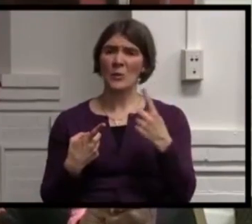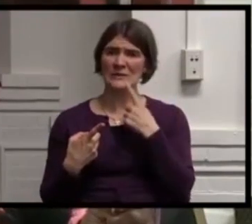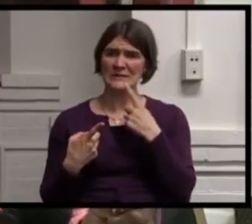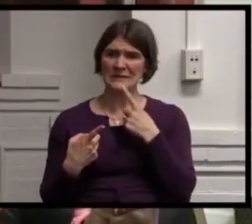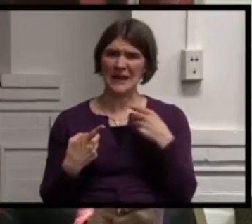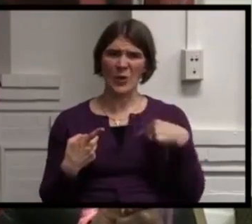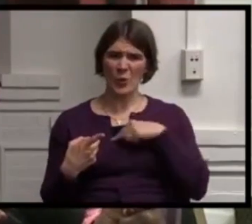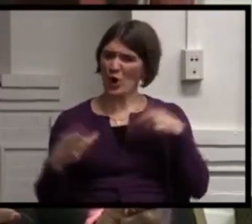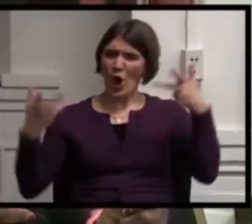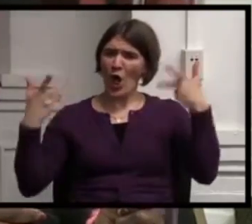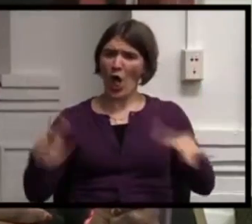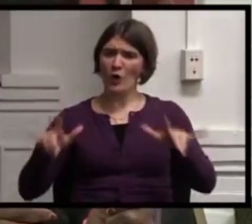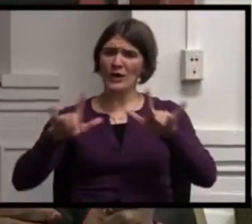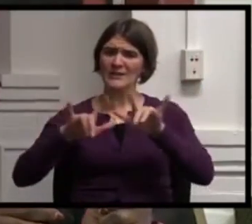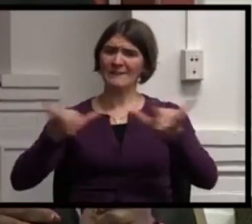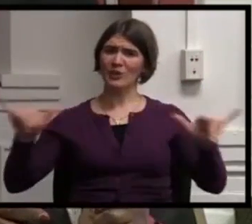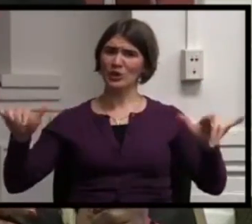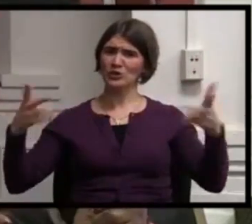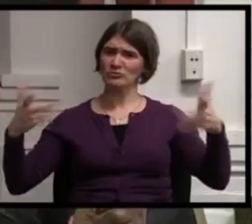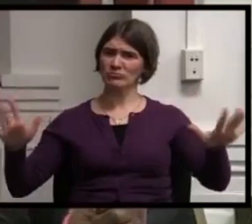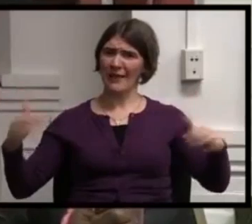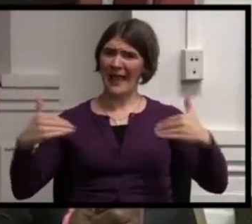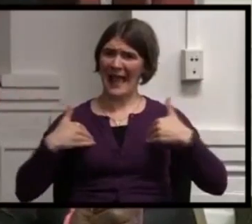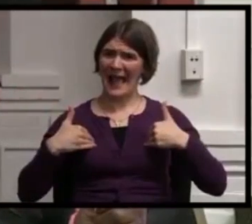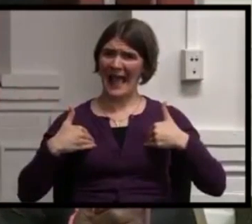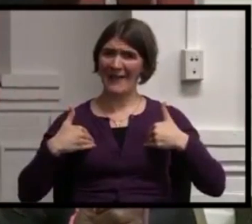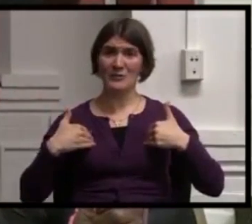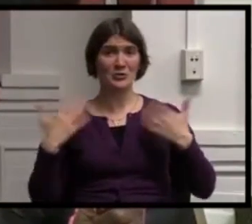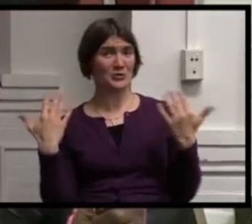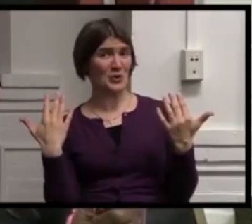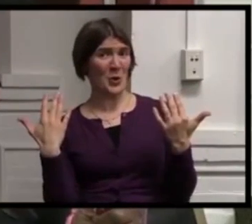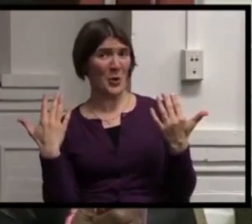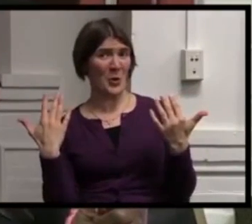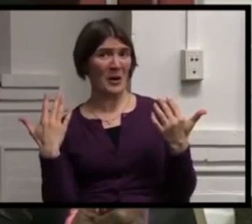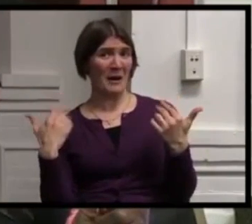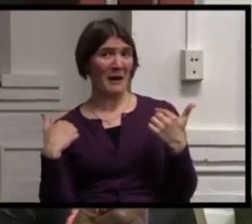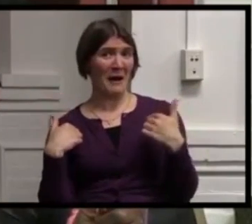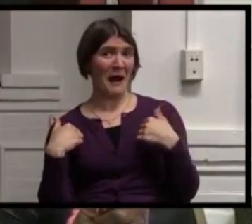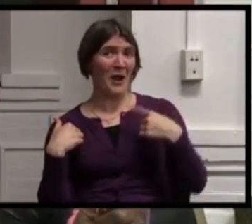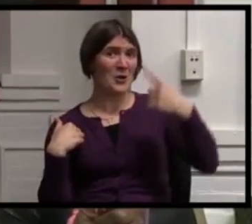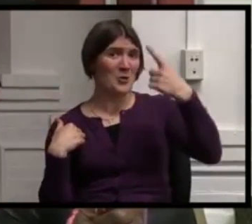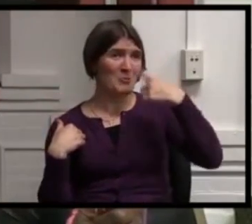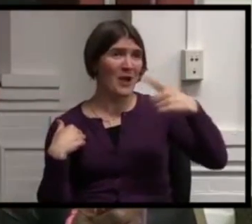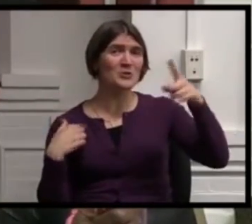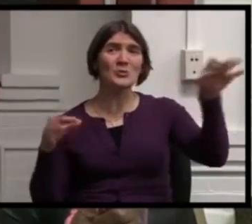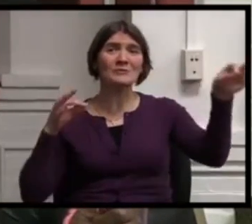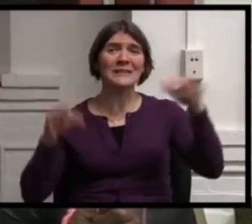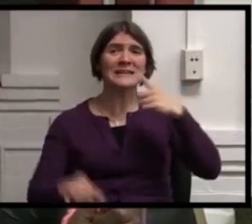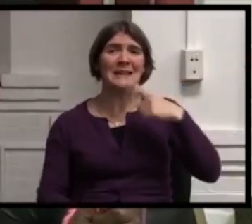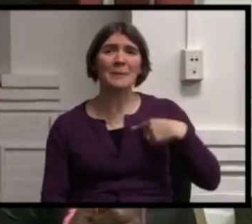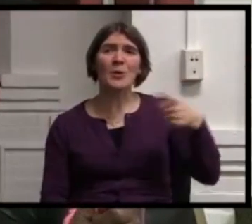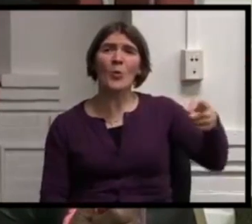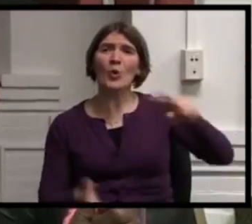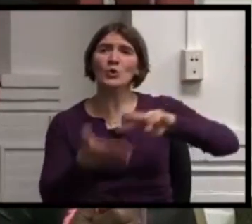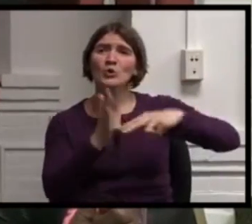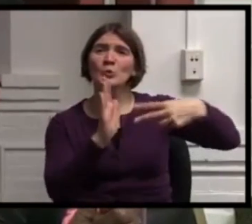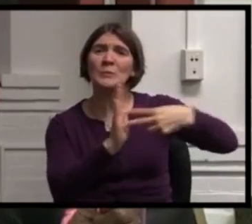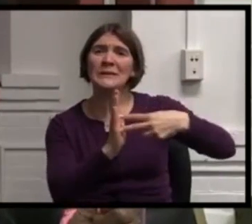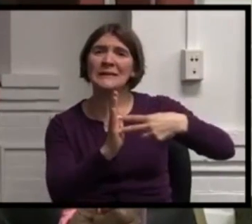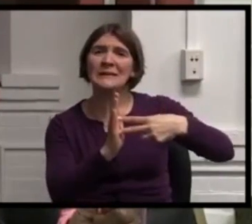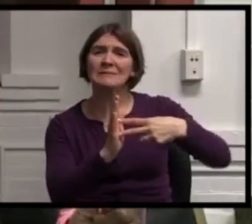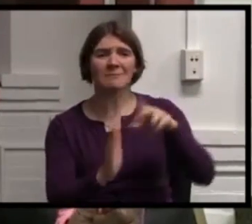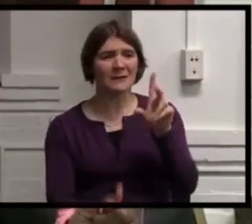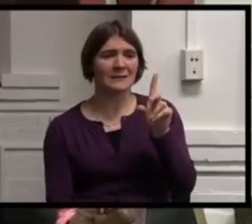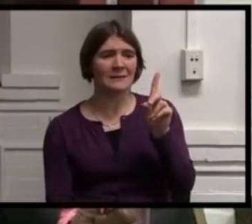that we are already diversified. So I guess I need to get a definition of what is